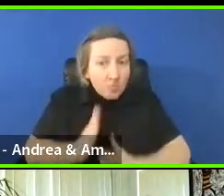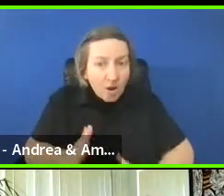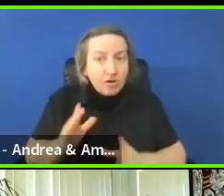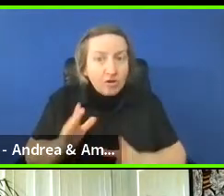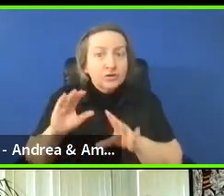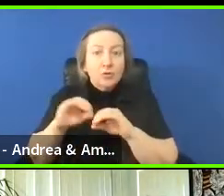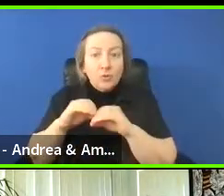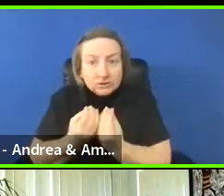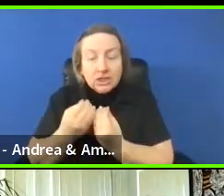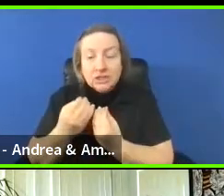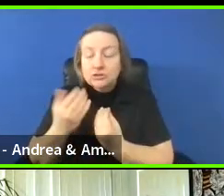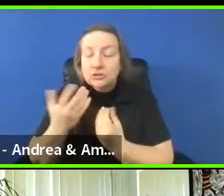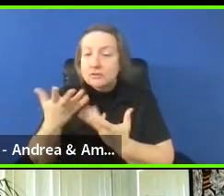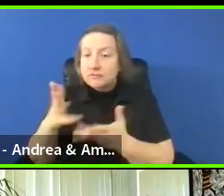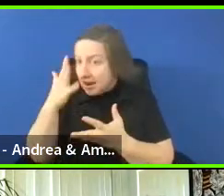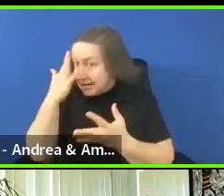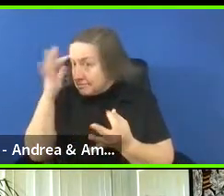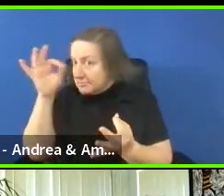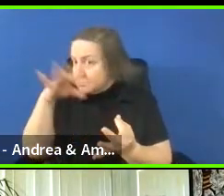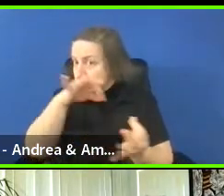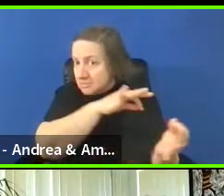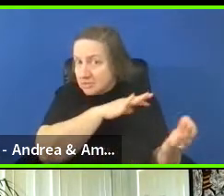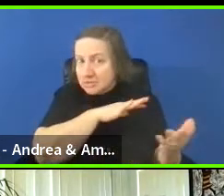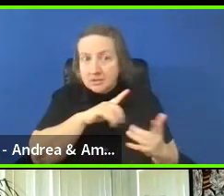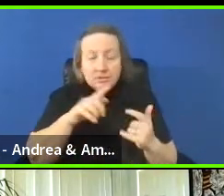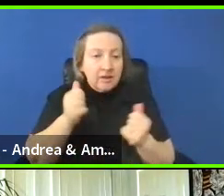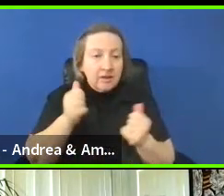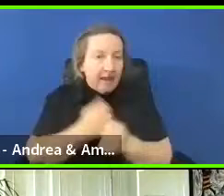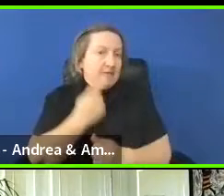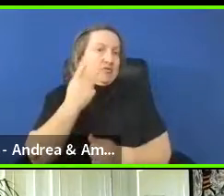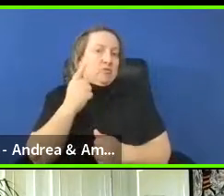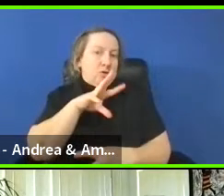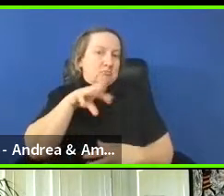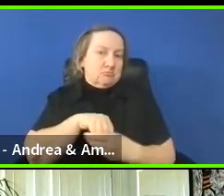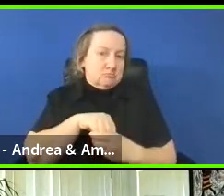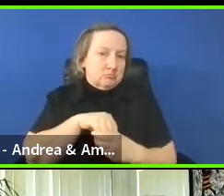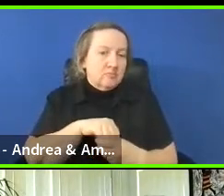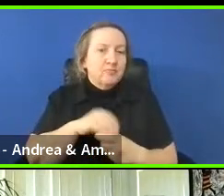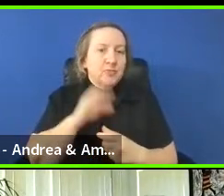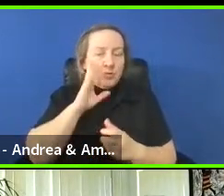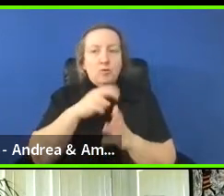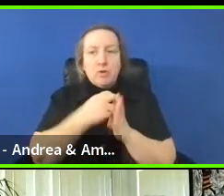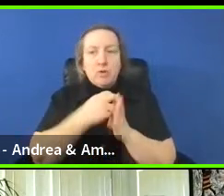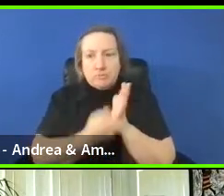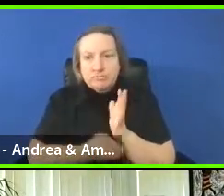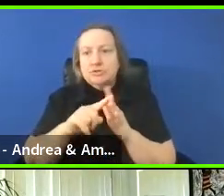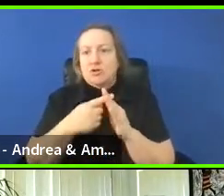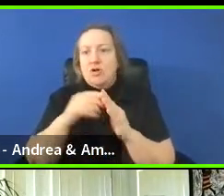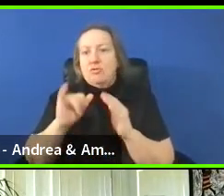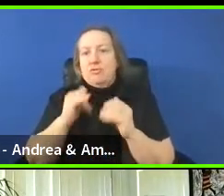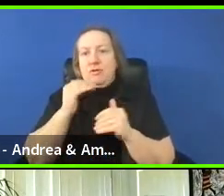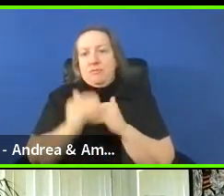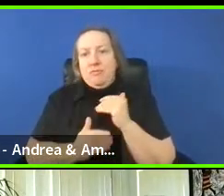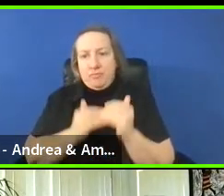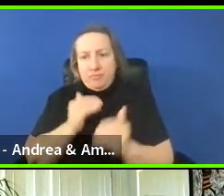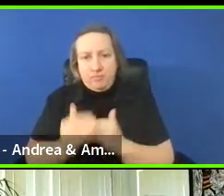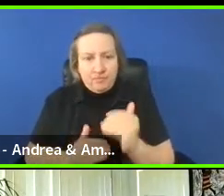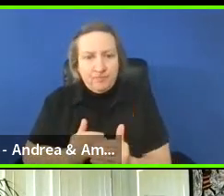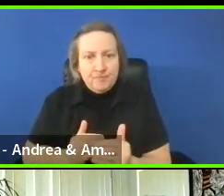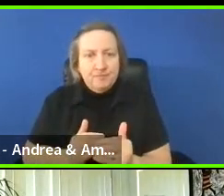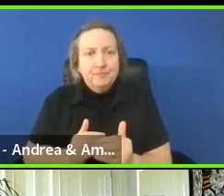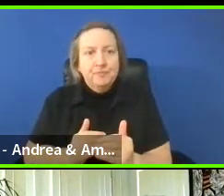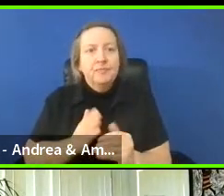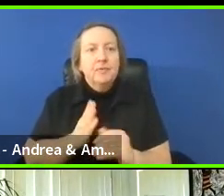their say. So we will be diving into that process upon getting